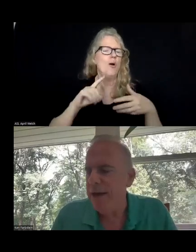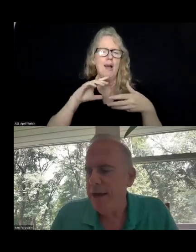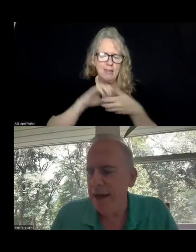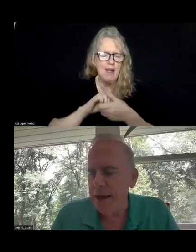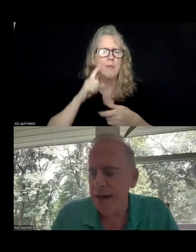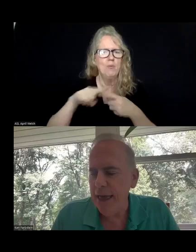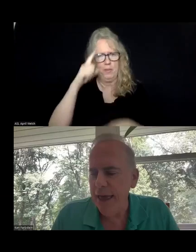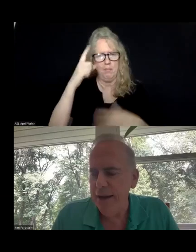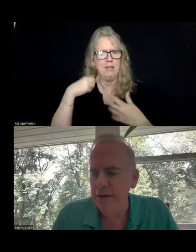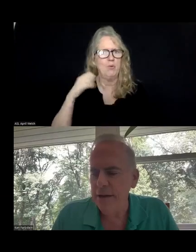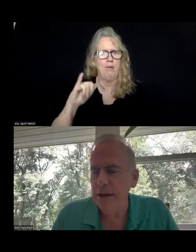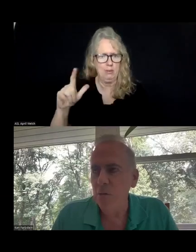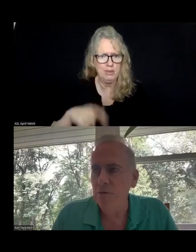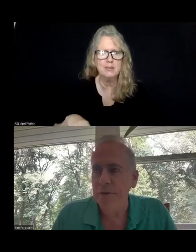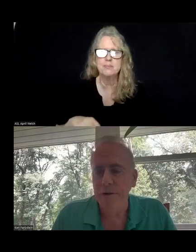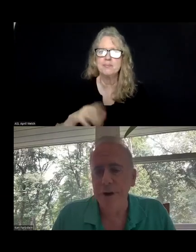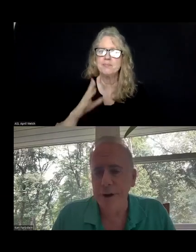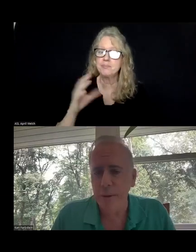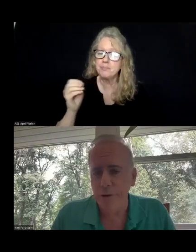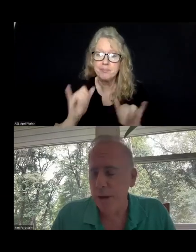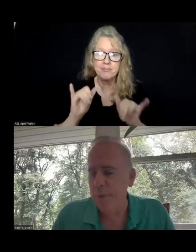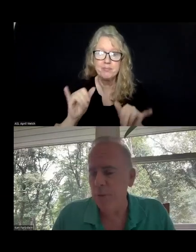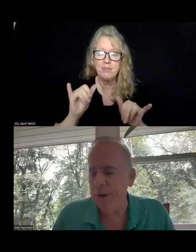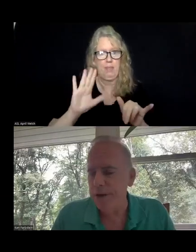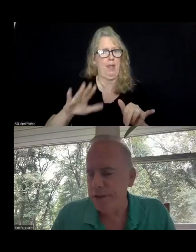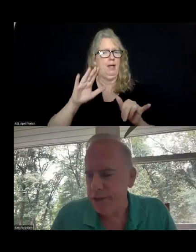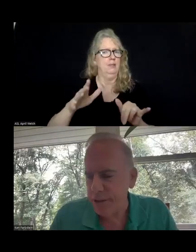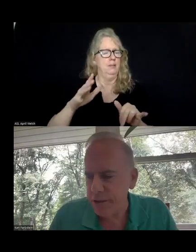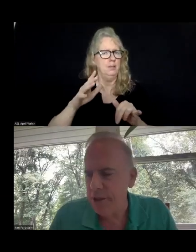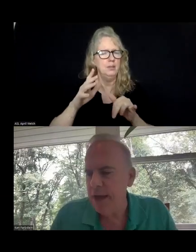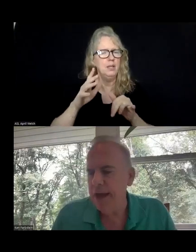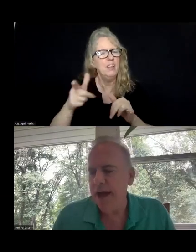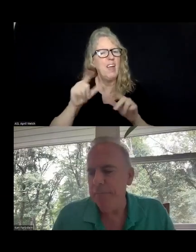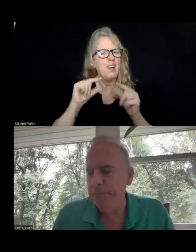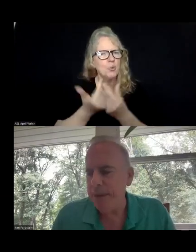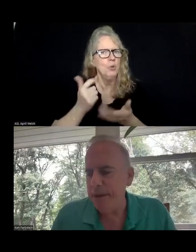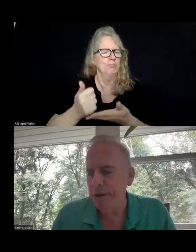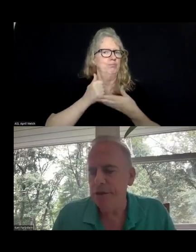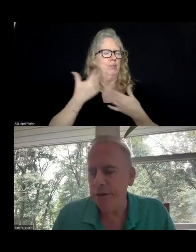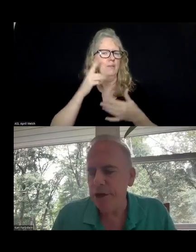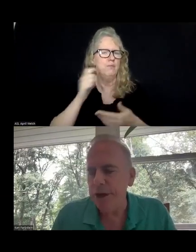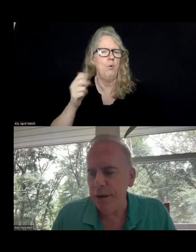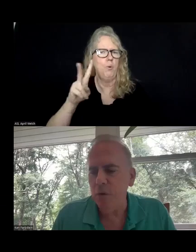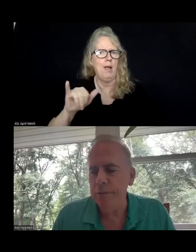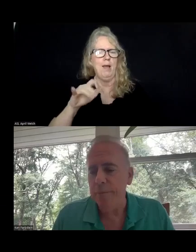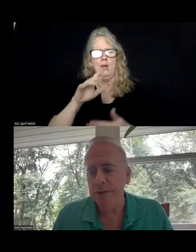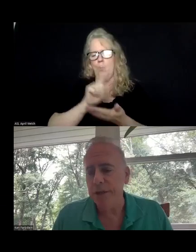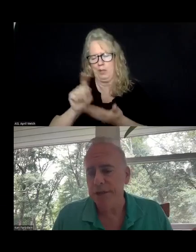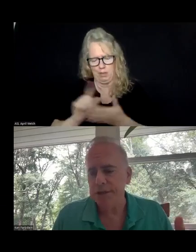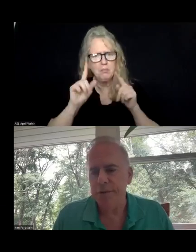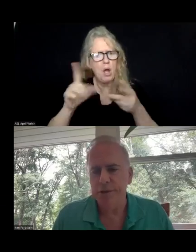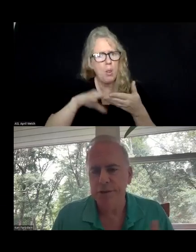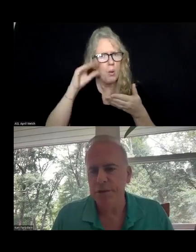NAMI, and found that very helpful, biweekly sessions to start learning more about